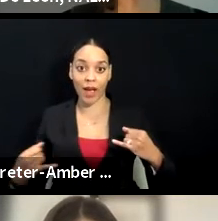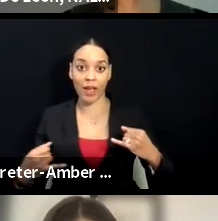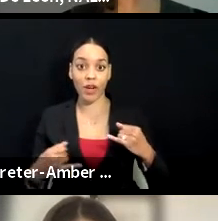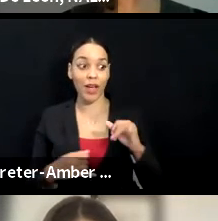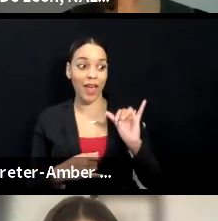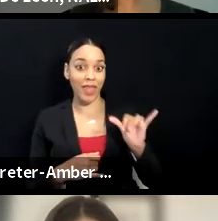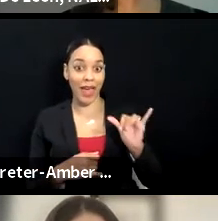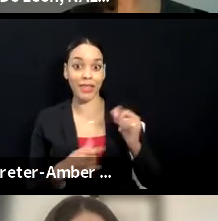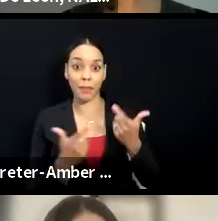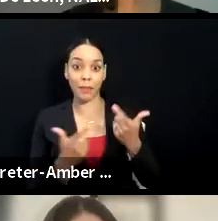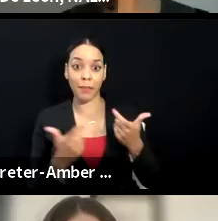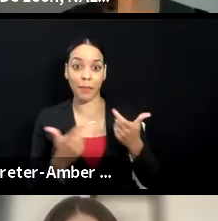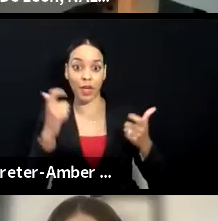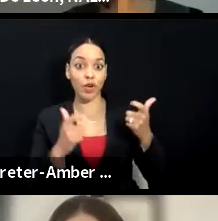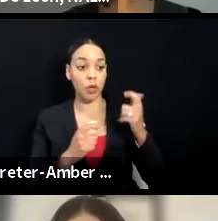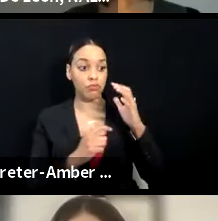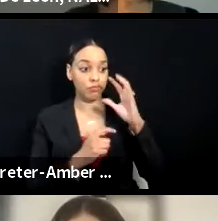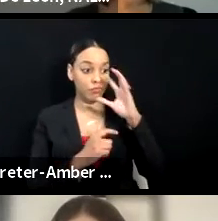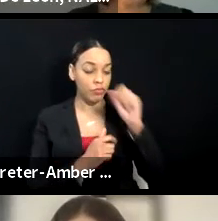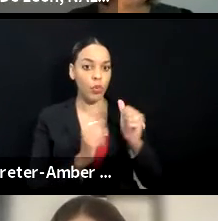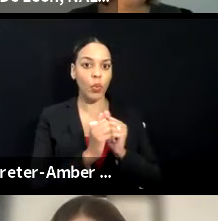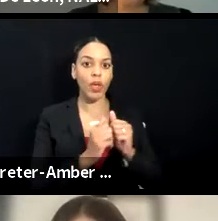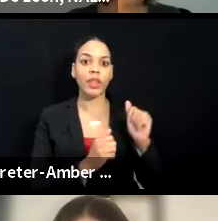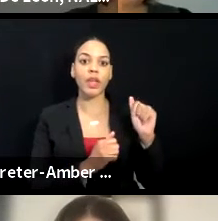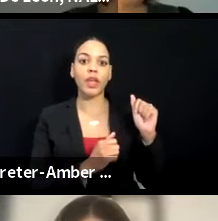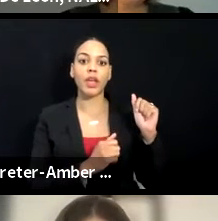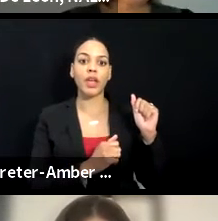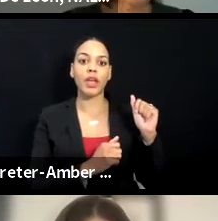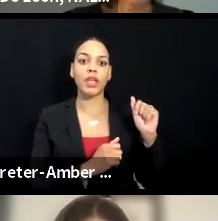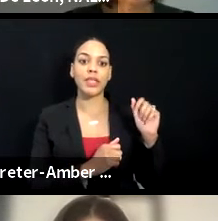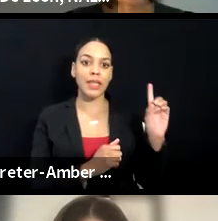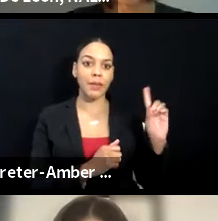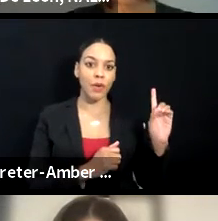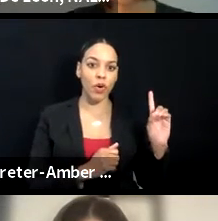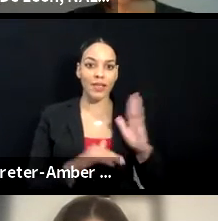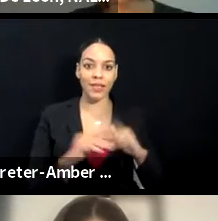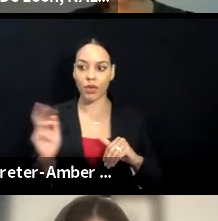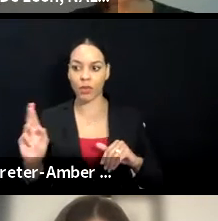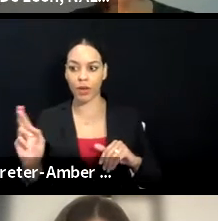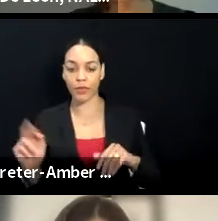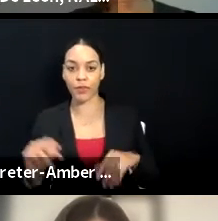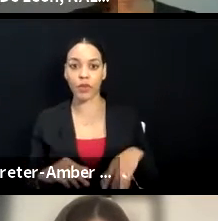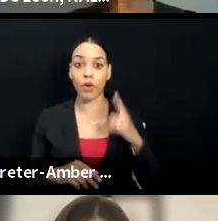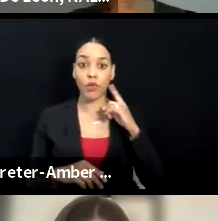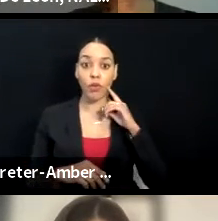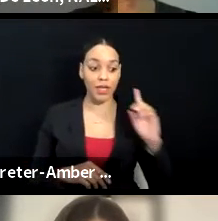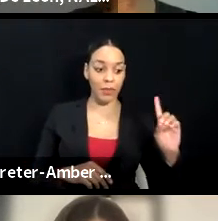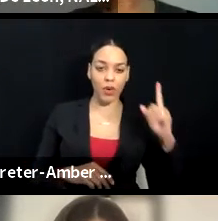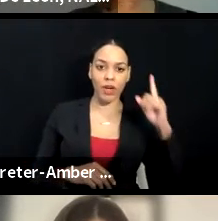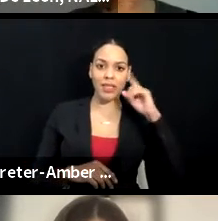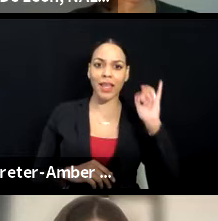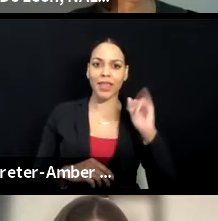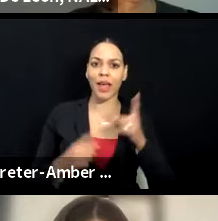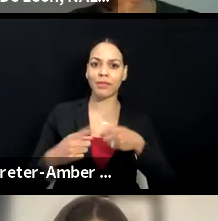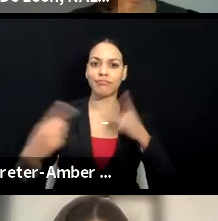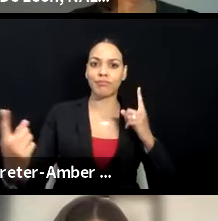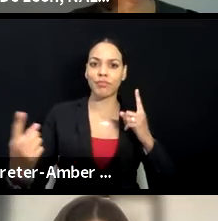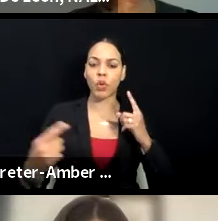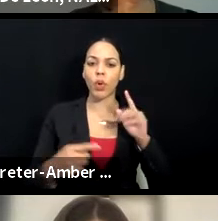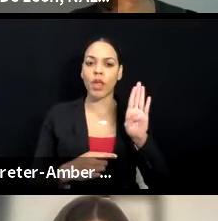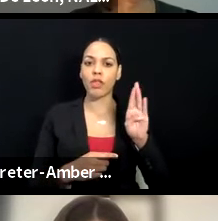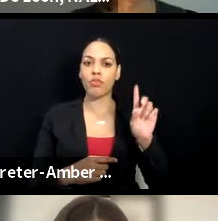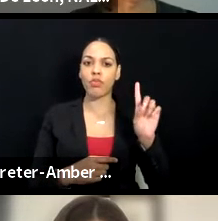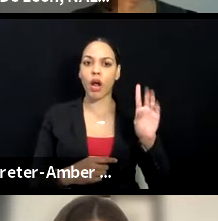than Democrats. For whatever reason, Democrats seem to feel as though that's in opposition to broadband. It's